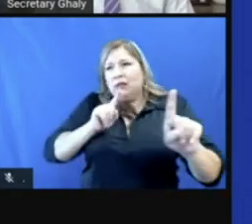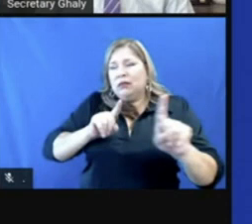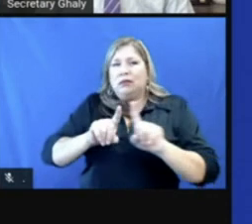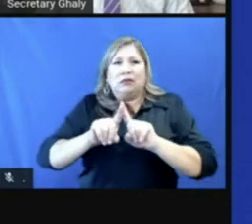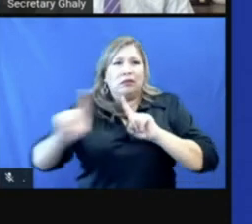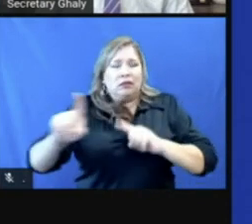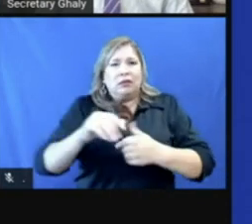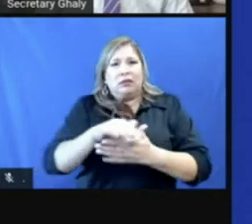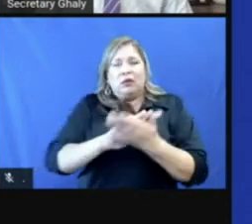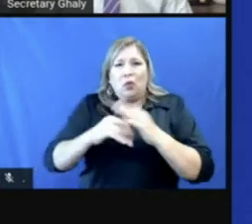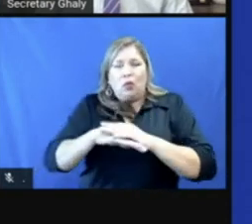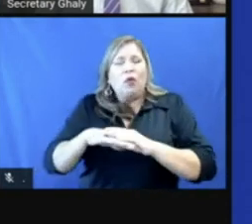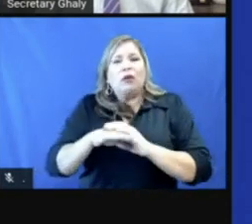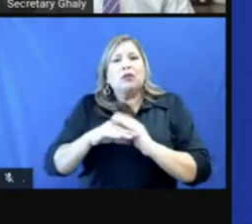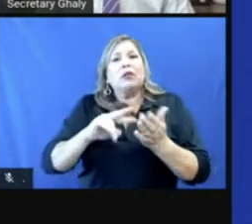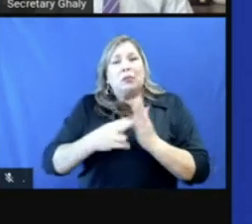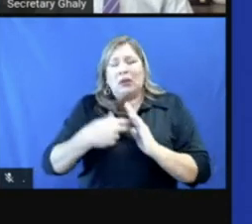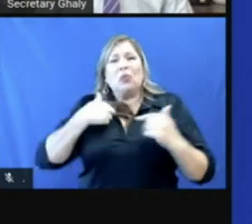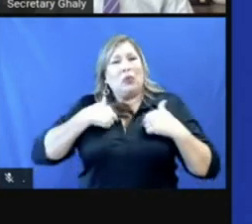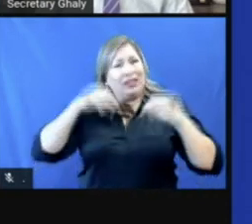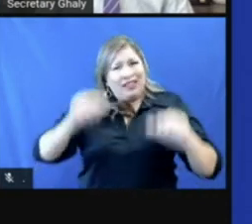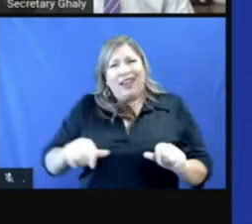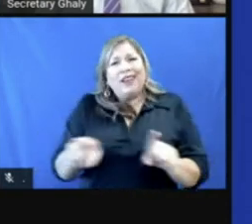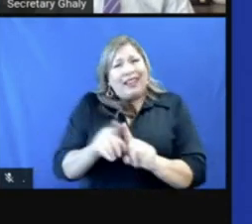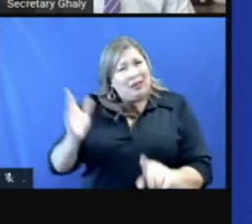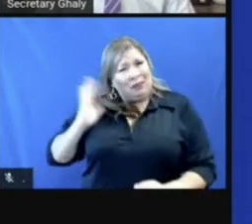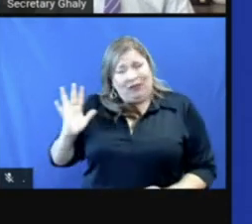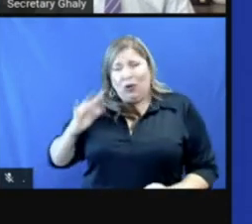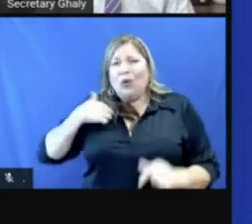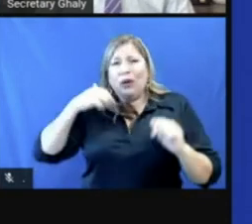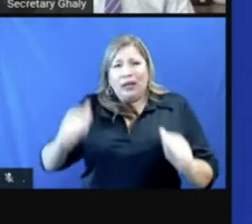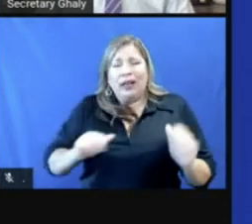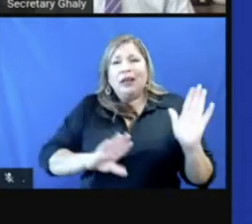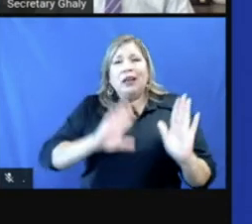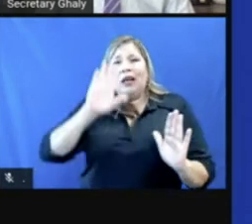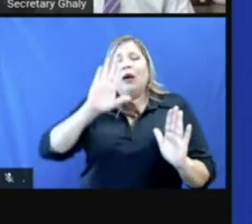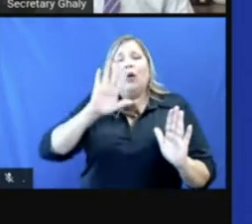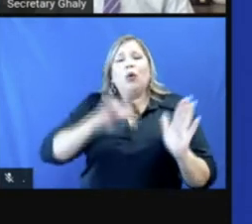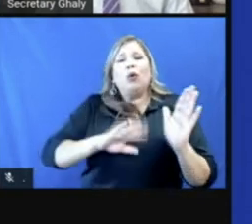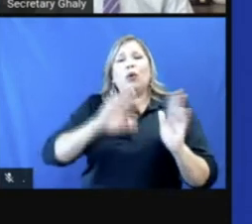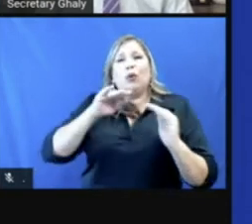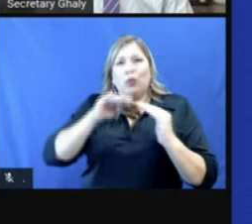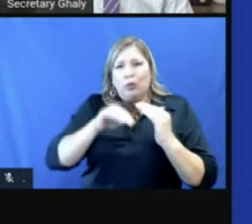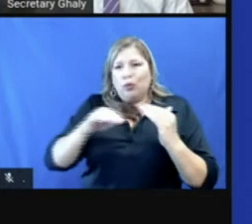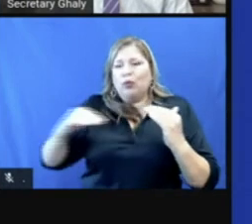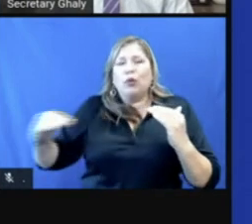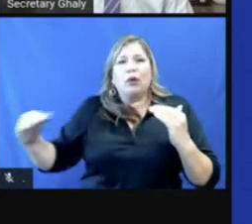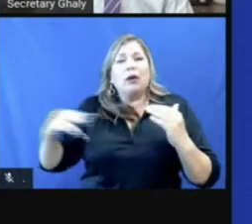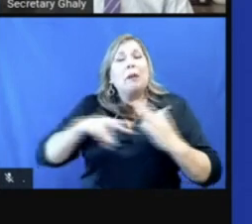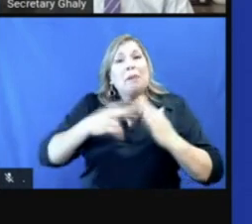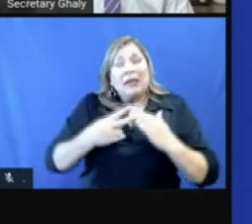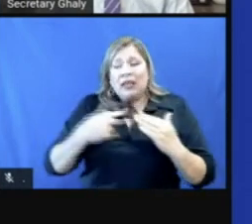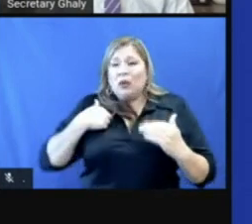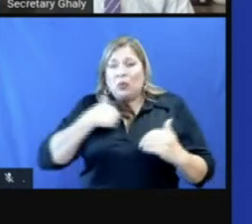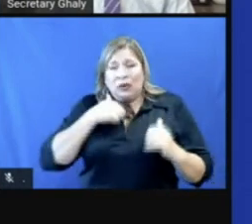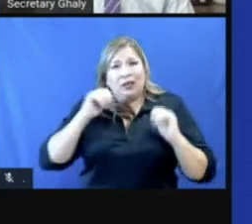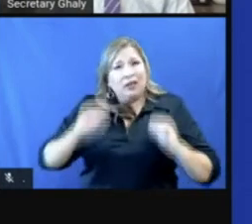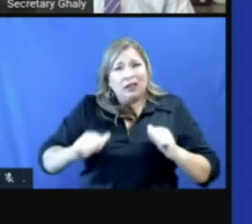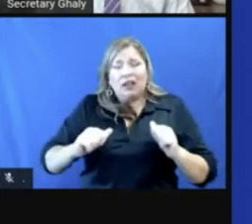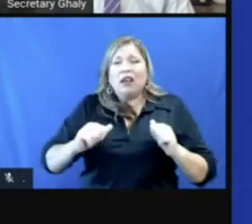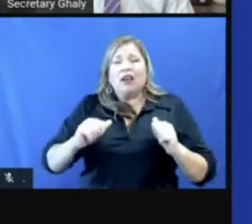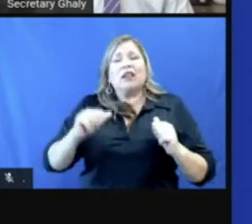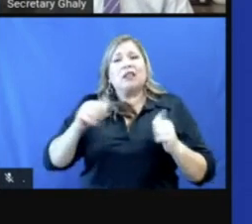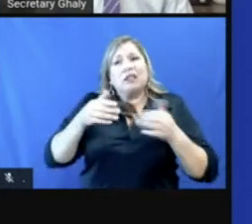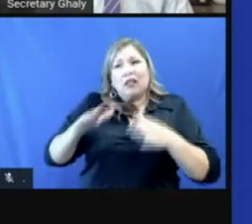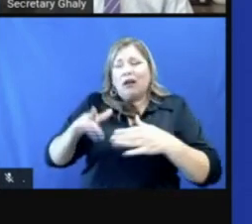this curve down, we can flatten it, we can get it to a point where our healthcare system is able to do what it's intended to do,